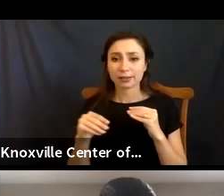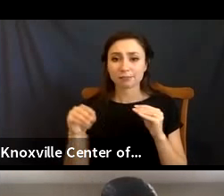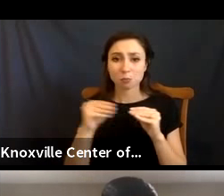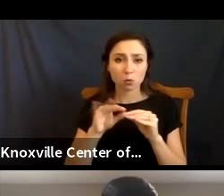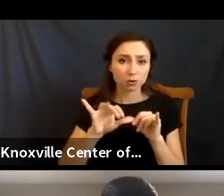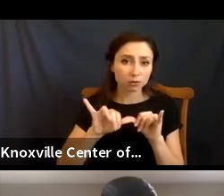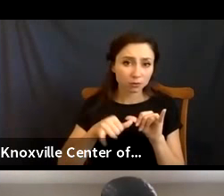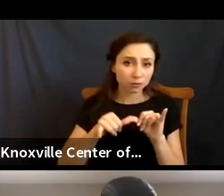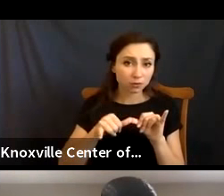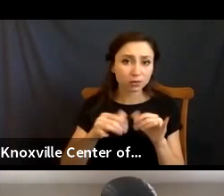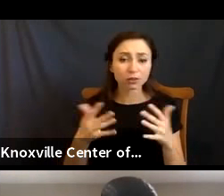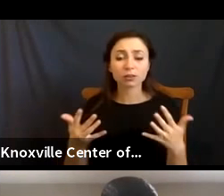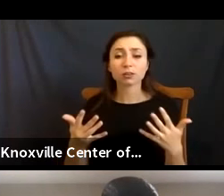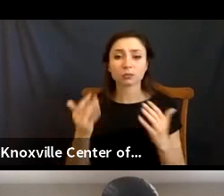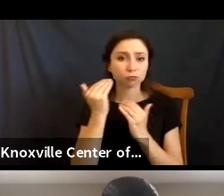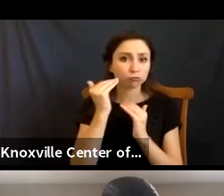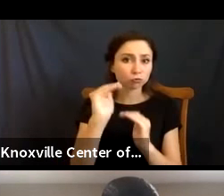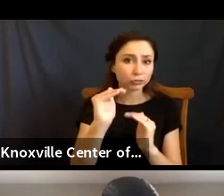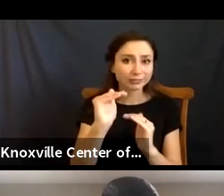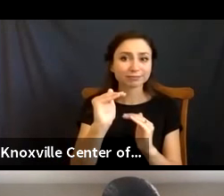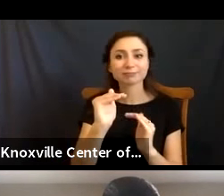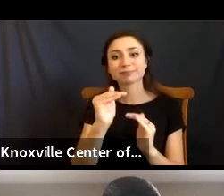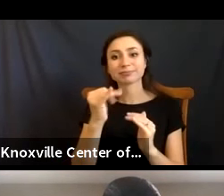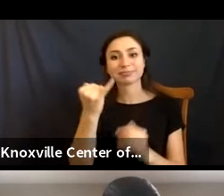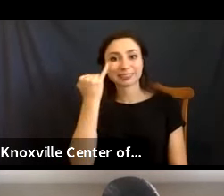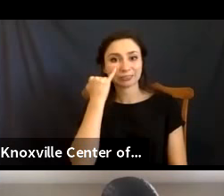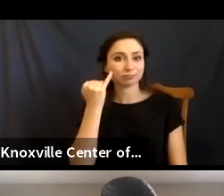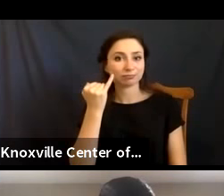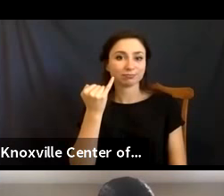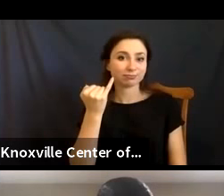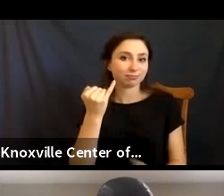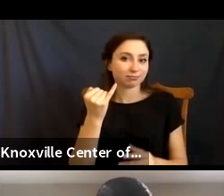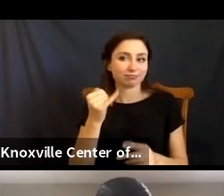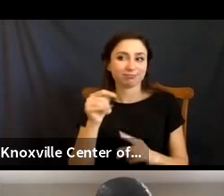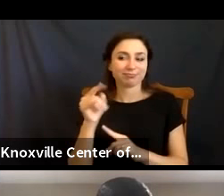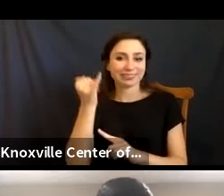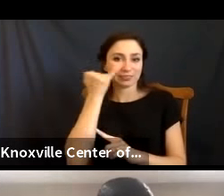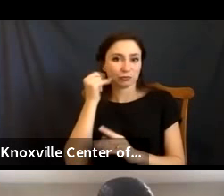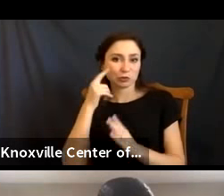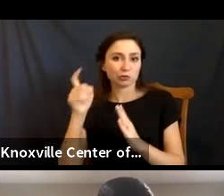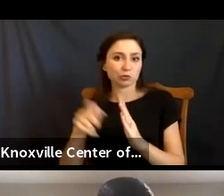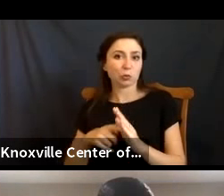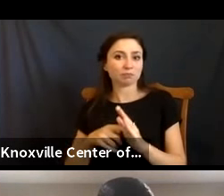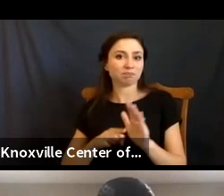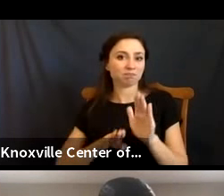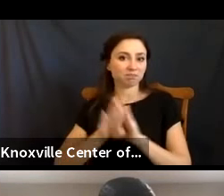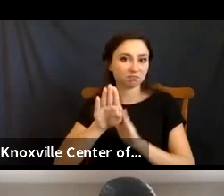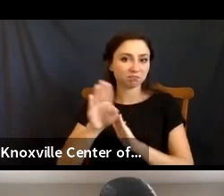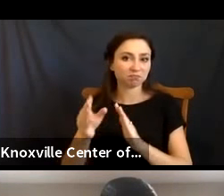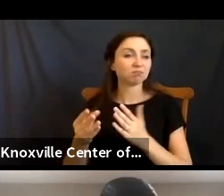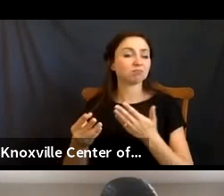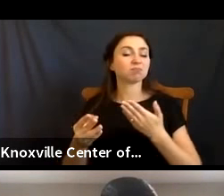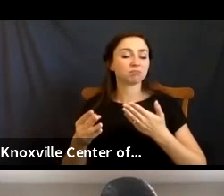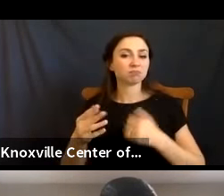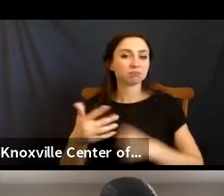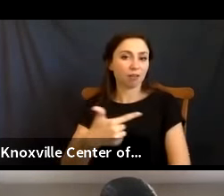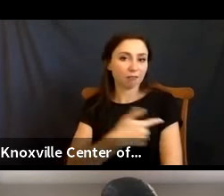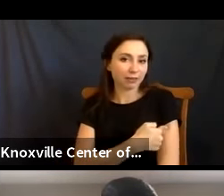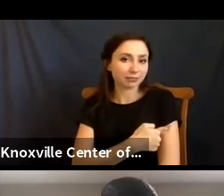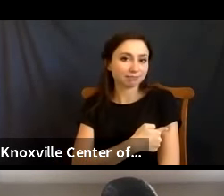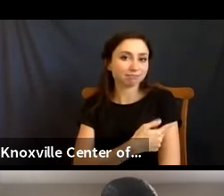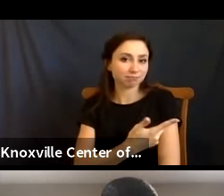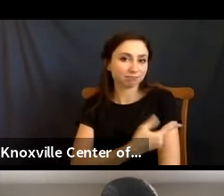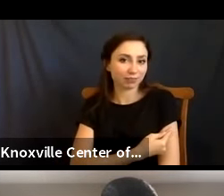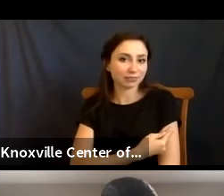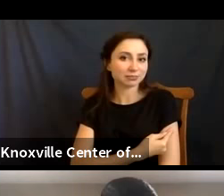measures is the progression of a vaccine. And I don't think there's a metric that we can actually do with that. That's simply a discussion of where things